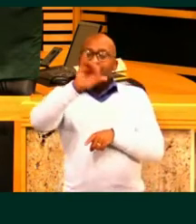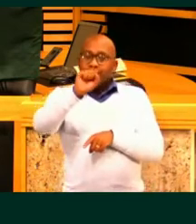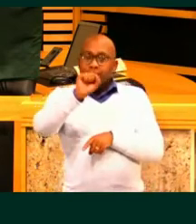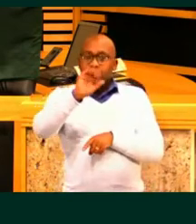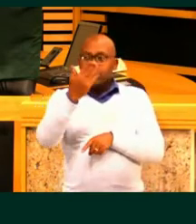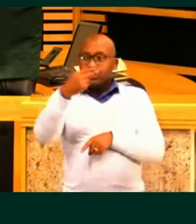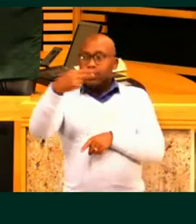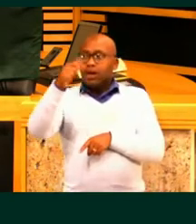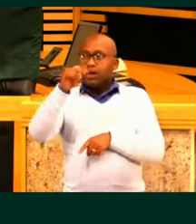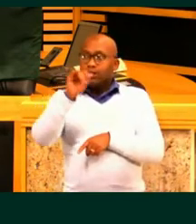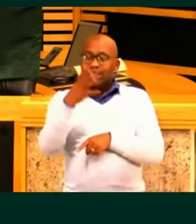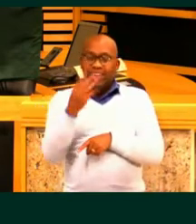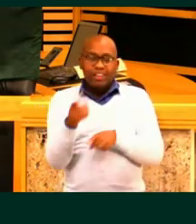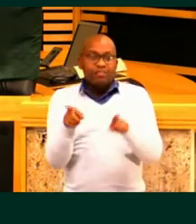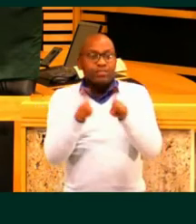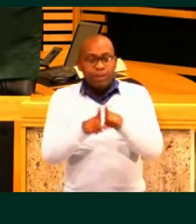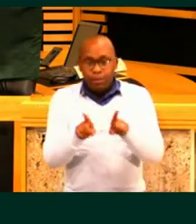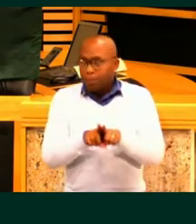homes